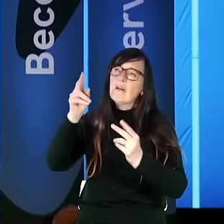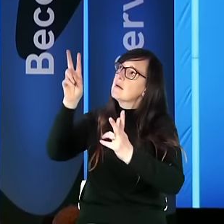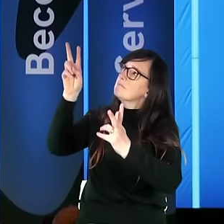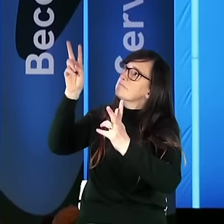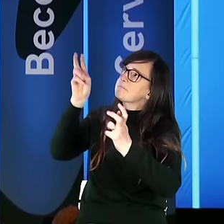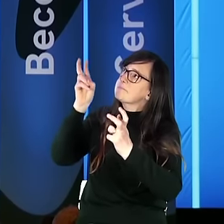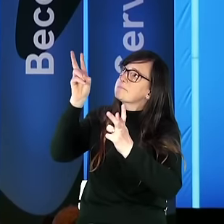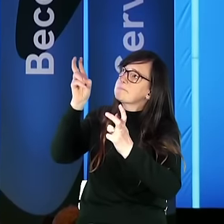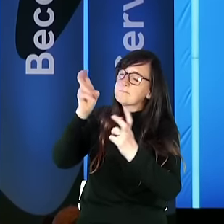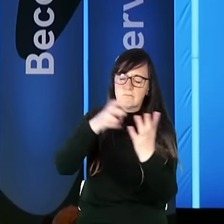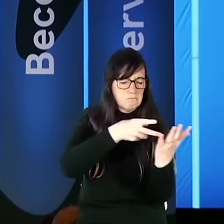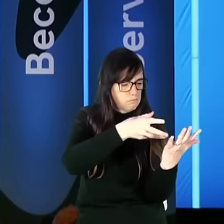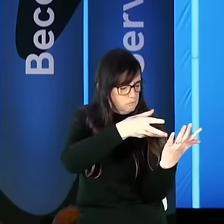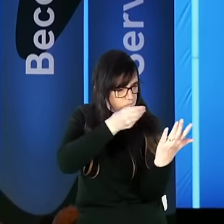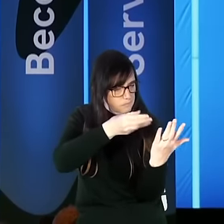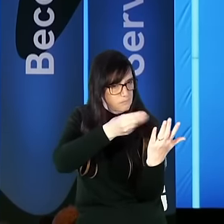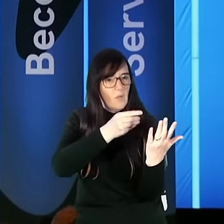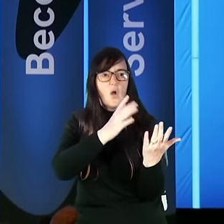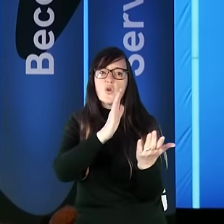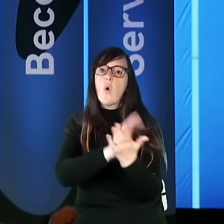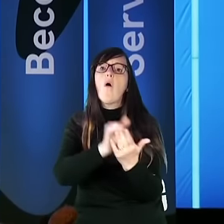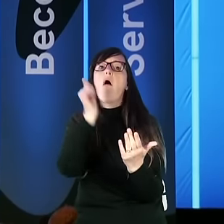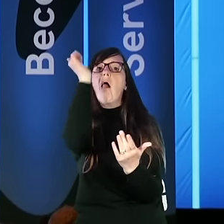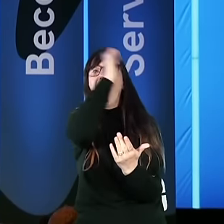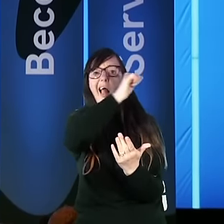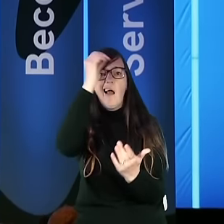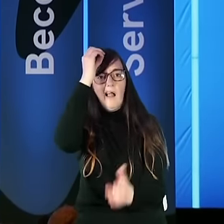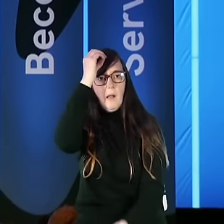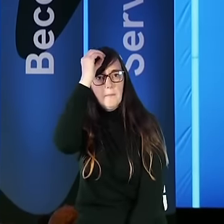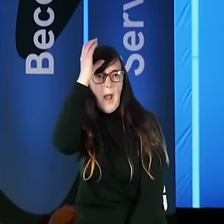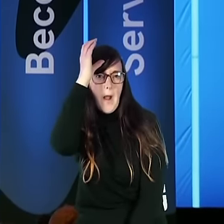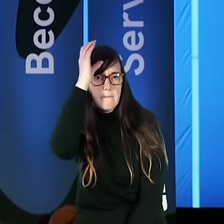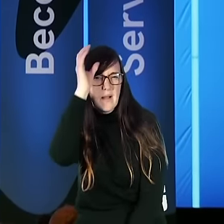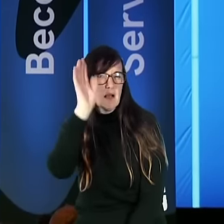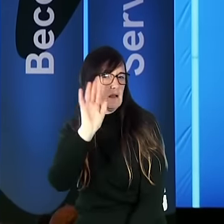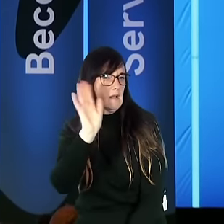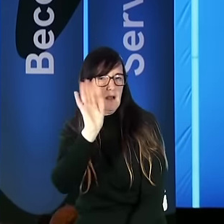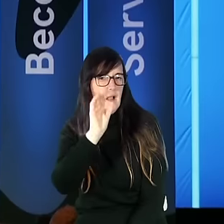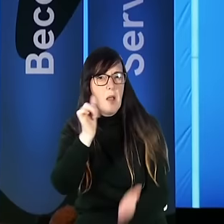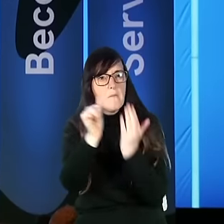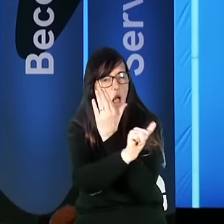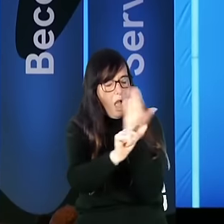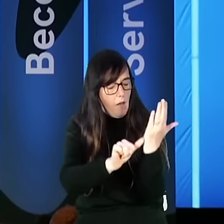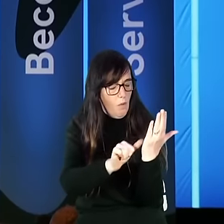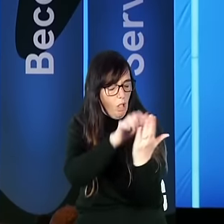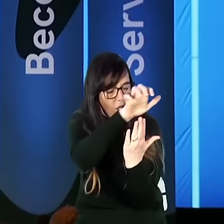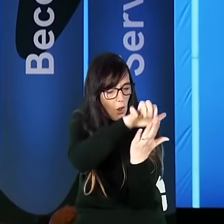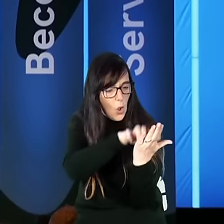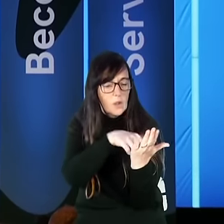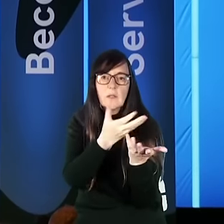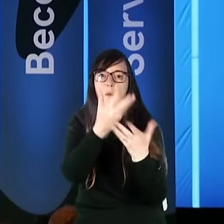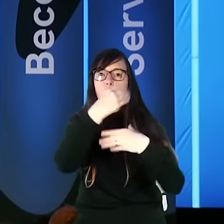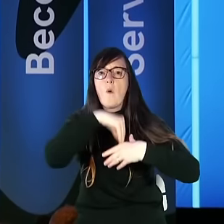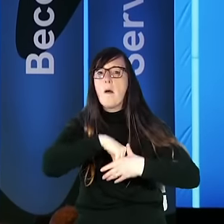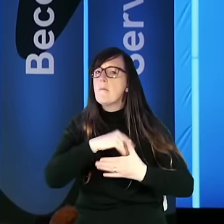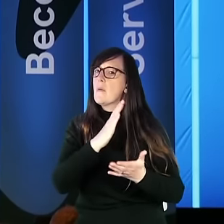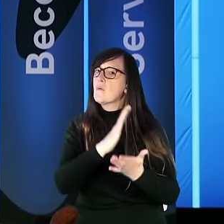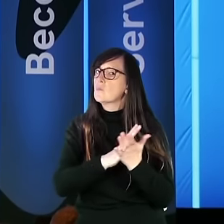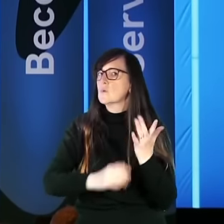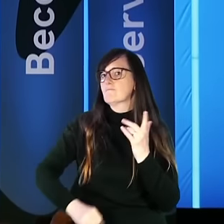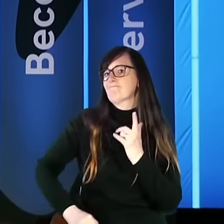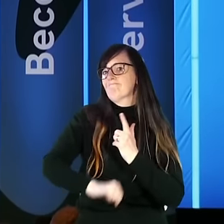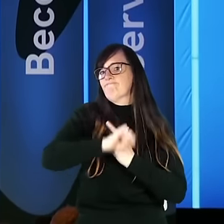tonight, not just intellectually, not just to learn about Bible content, but we wanted to change our lives so that we